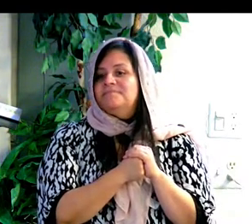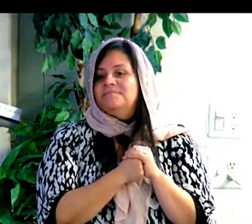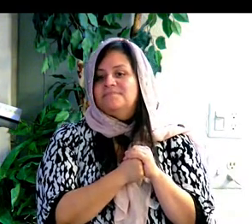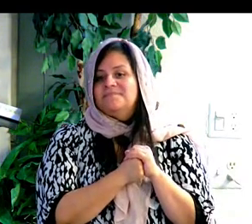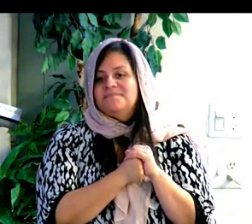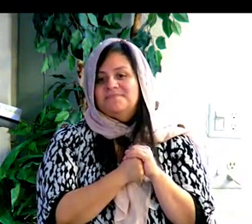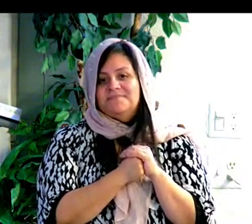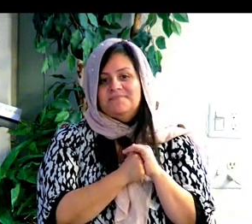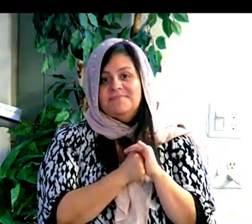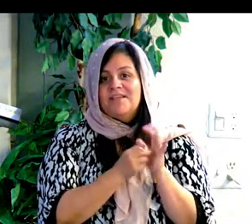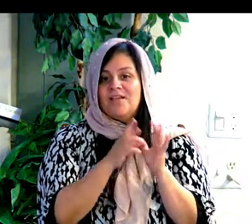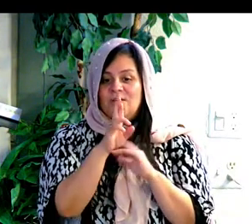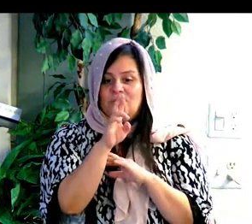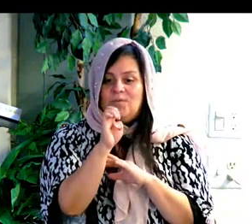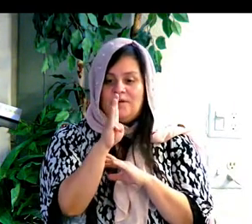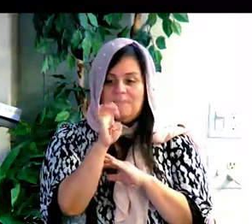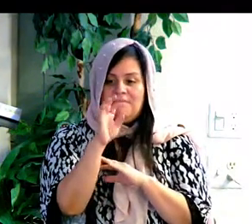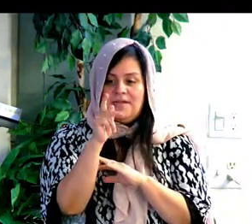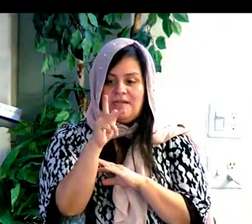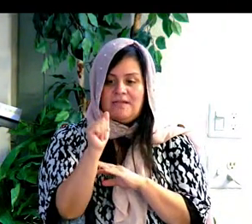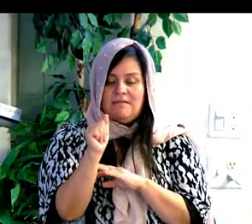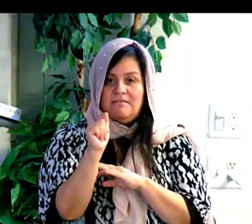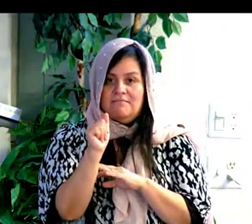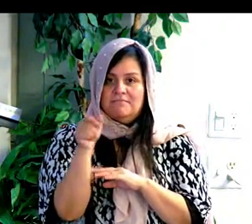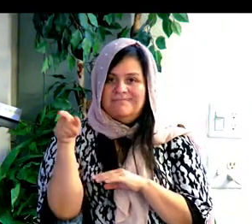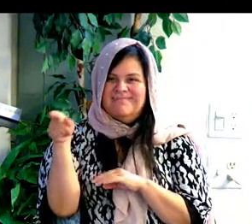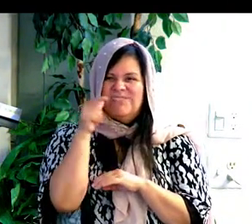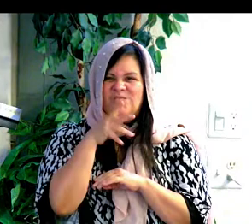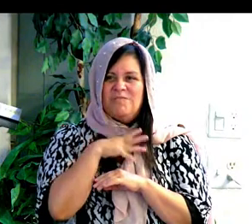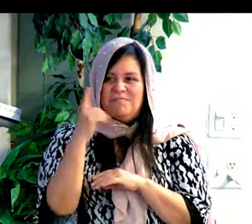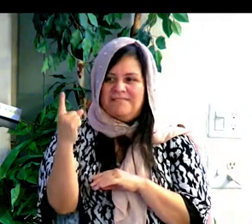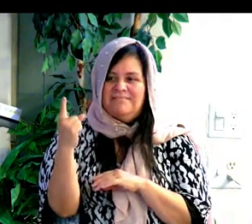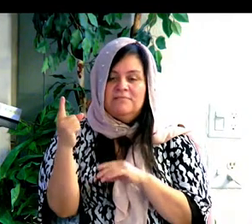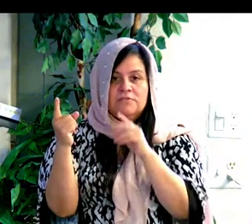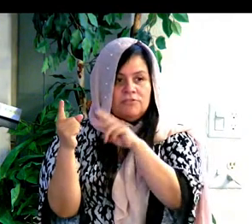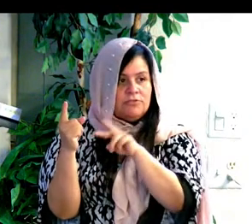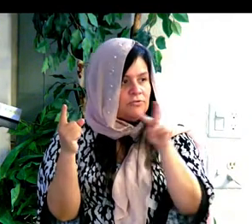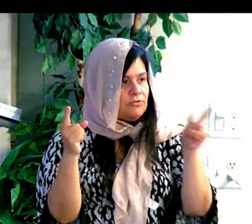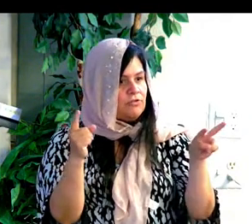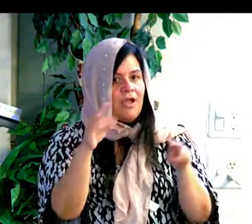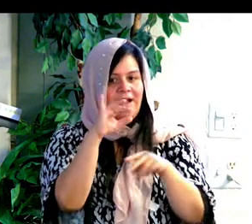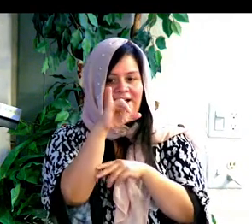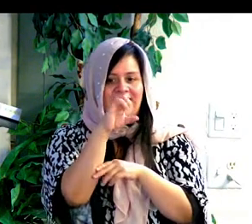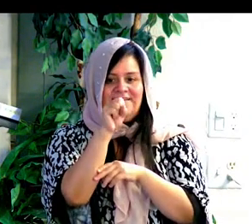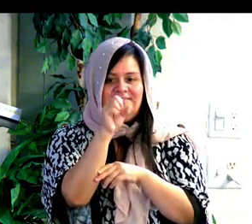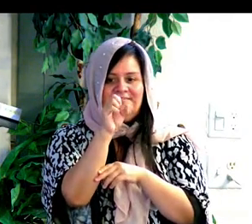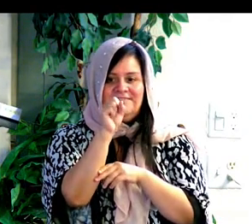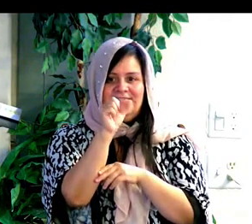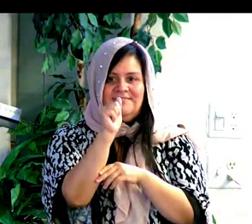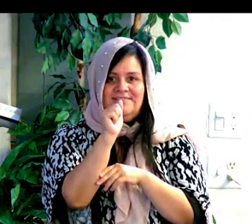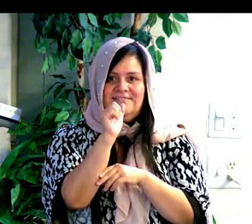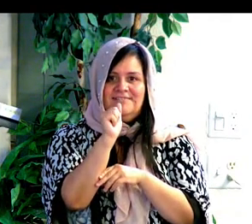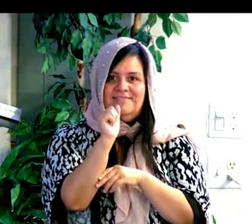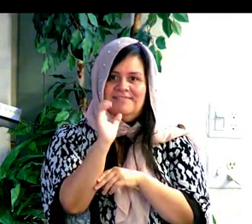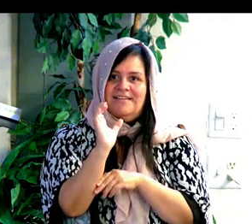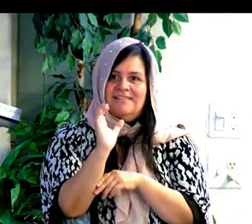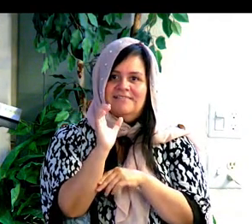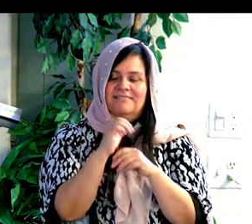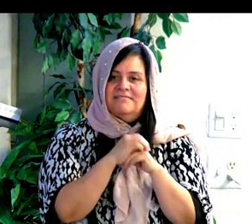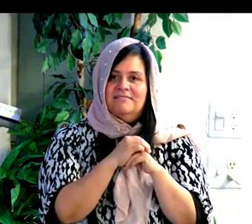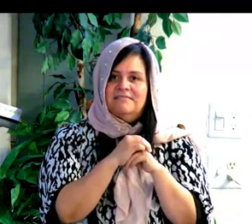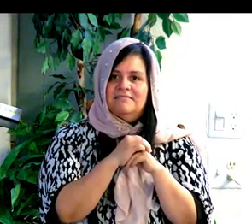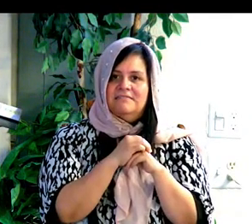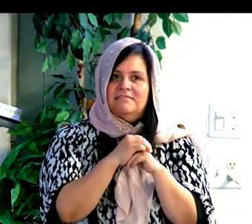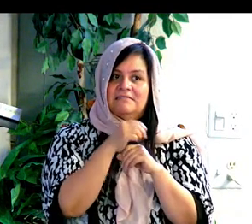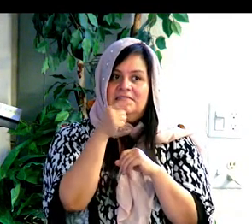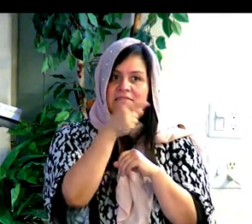Rebecca saw Isaac and became the bride, it said she veiled herself. She was only for her husband. Her beauty was only for her